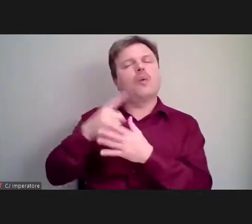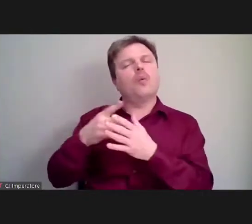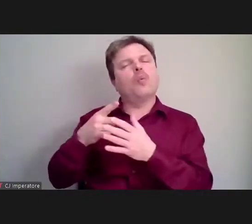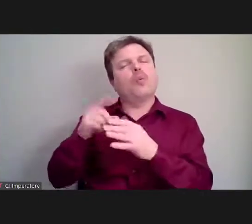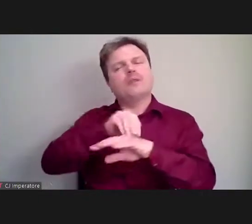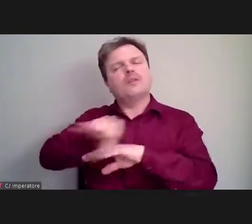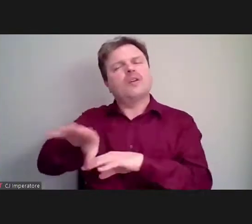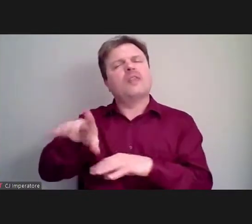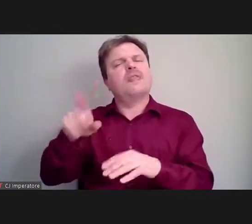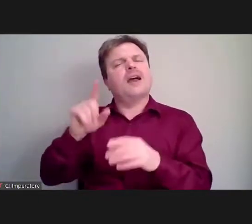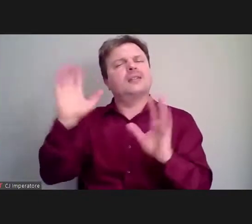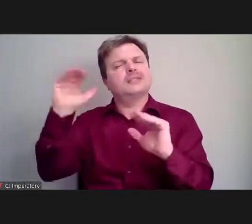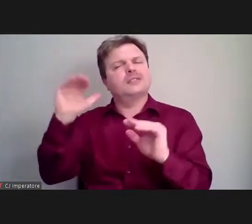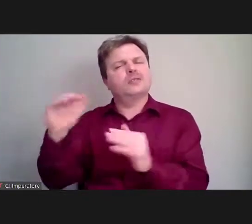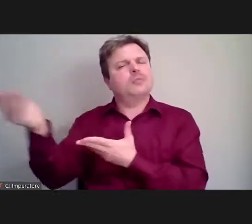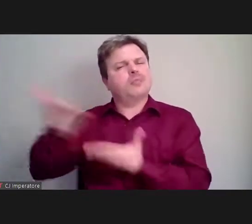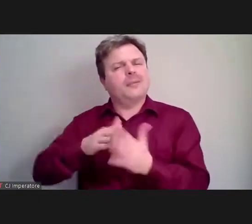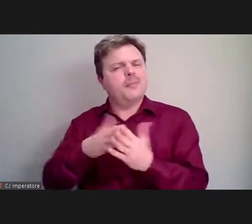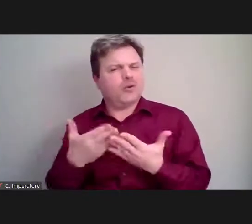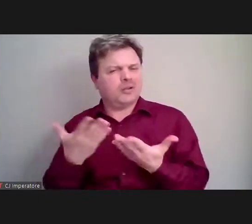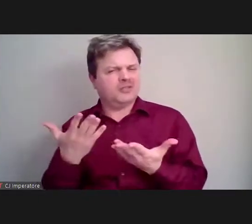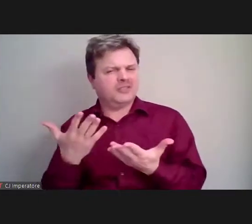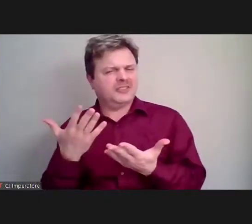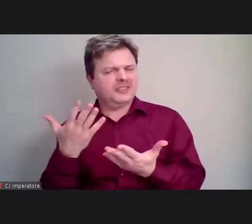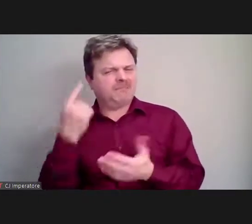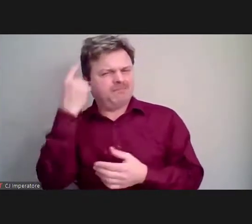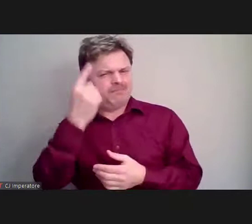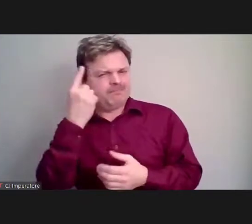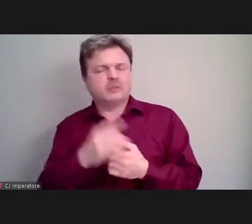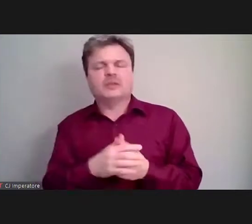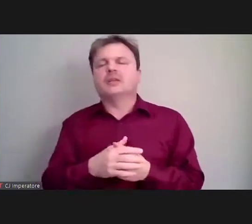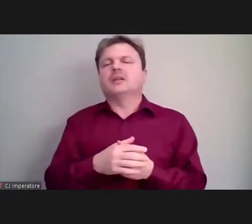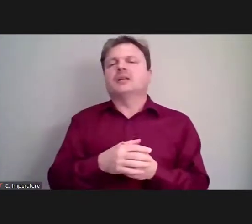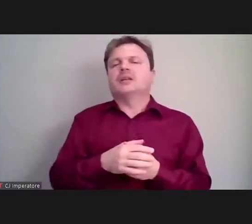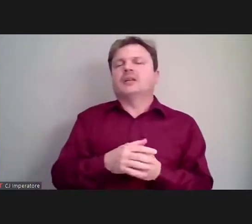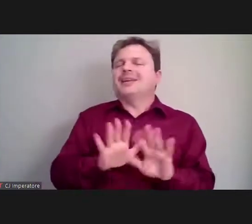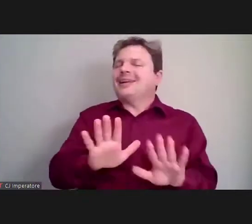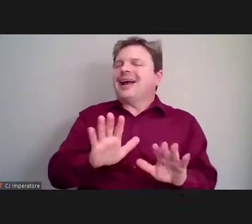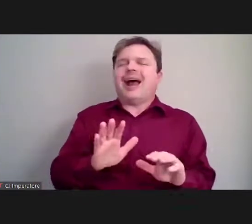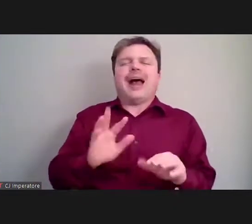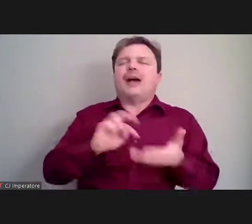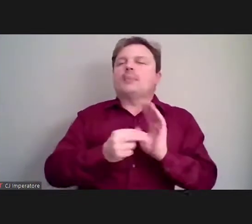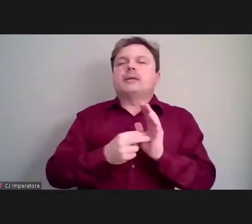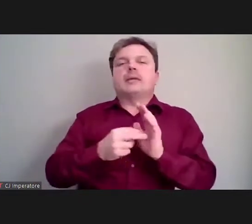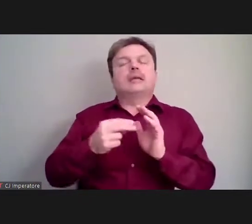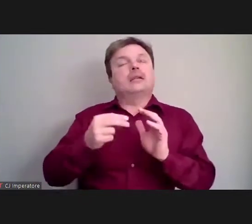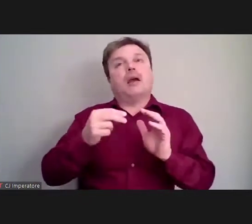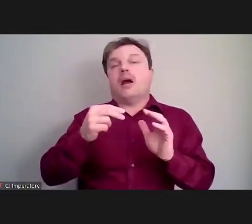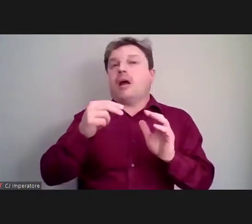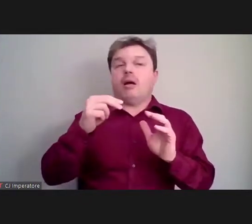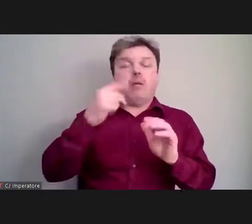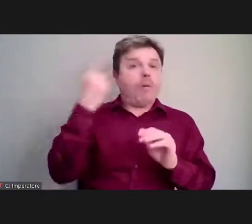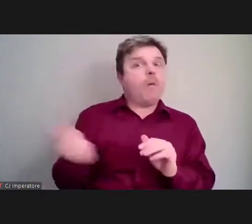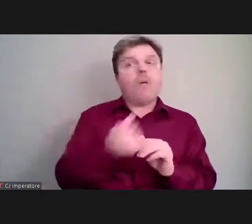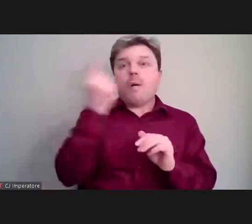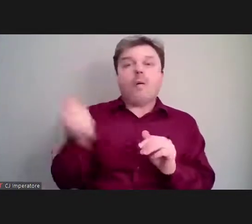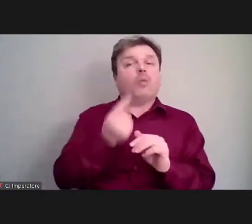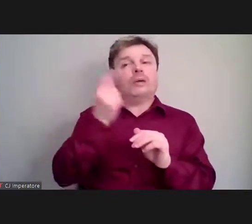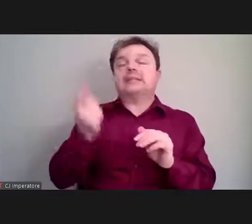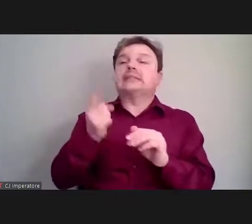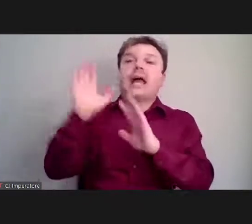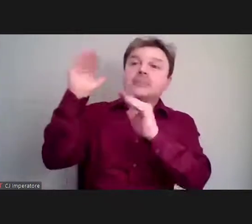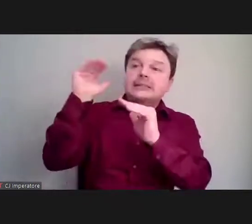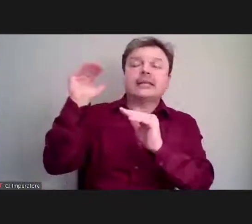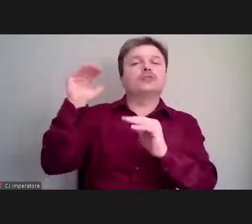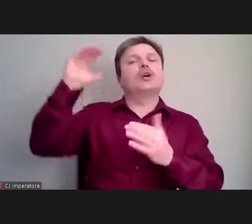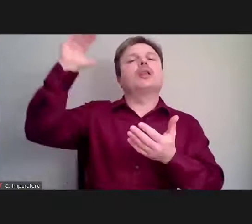And I don't mean in every case make expectations simpler or easier. In one